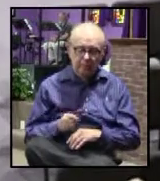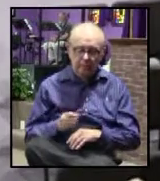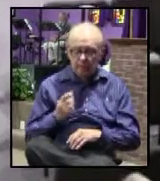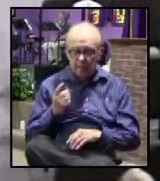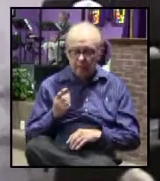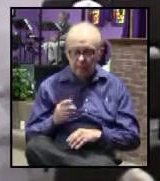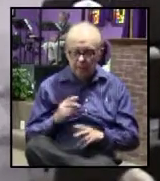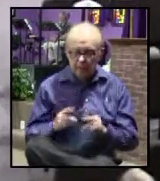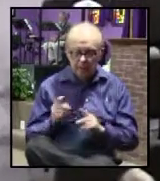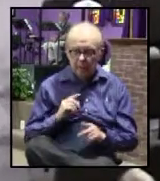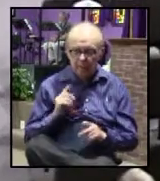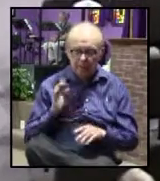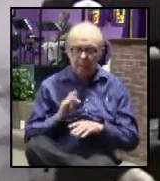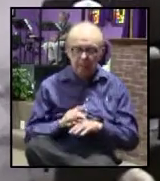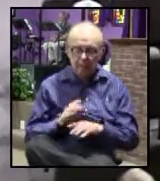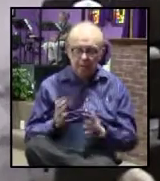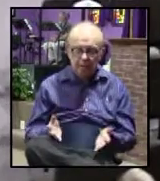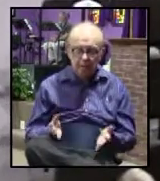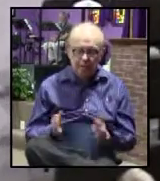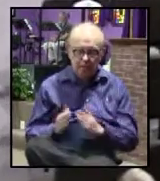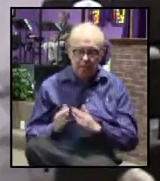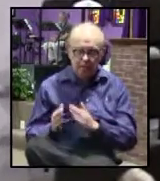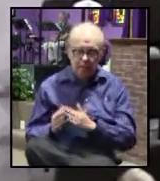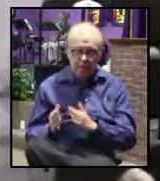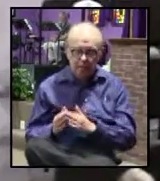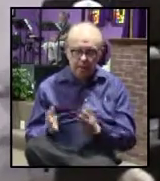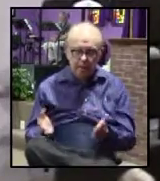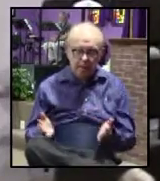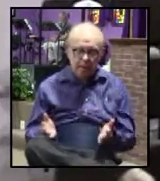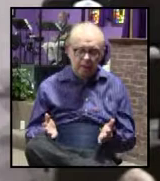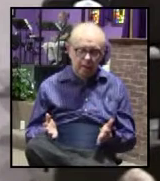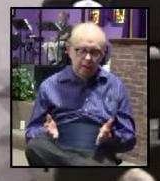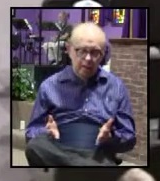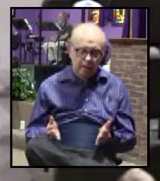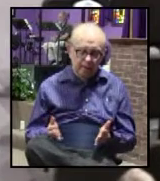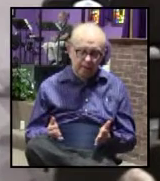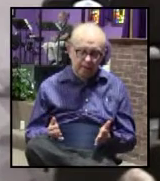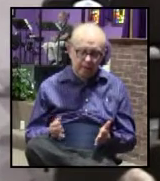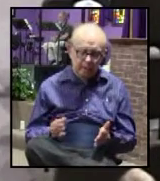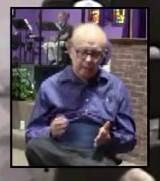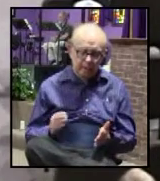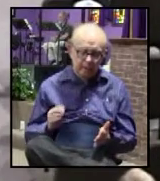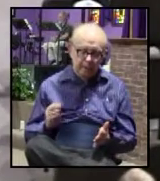to realize that the people we're going to reach here in this community, here in Mayfield,